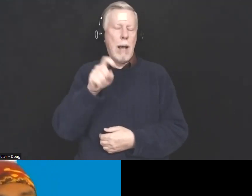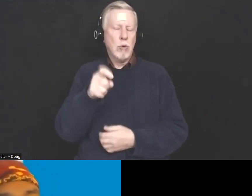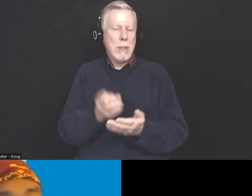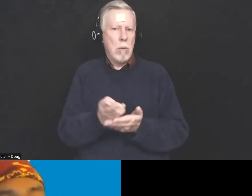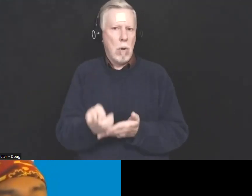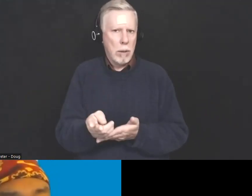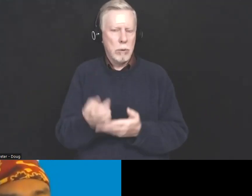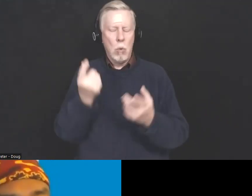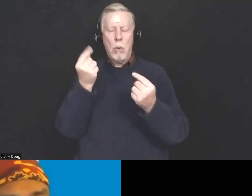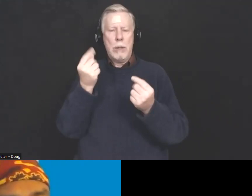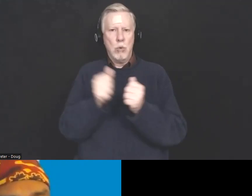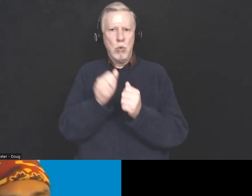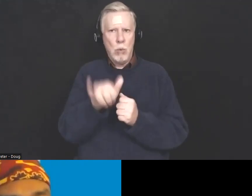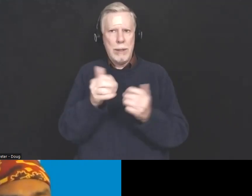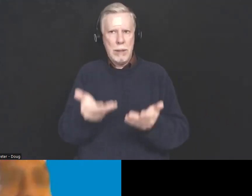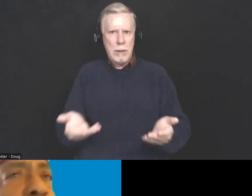stuff. So